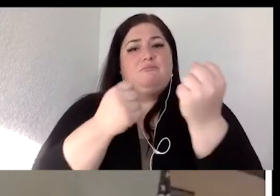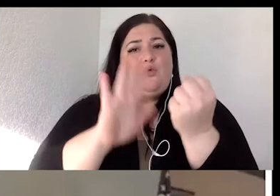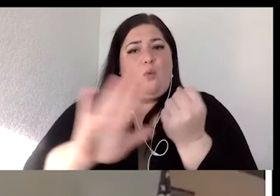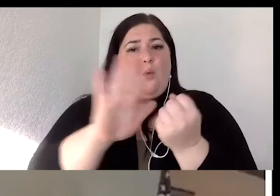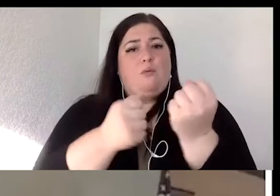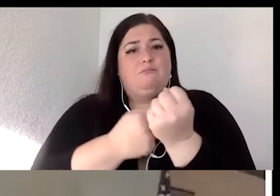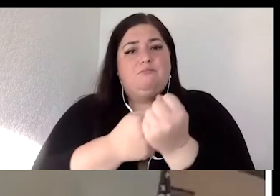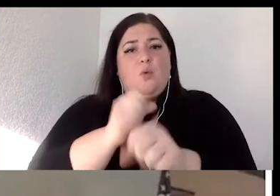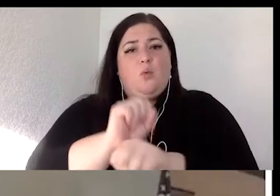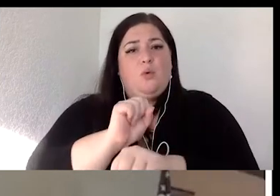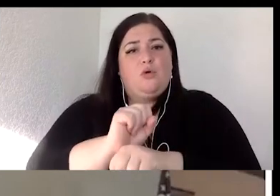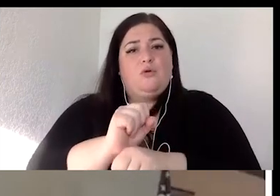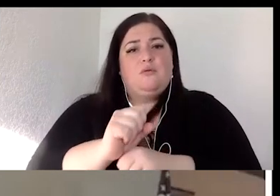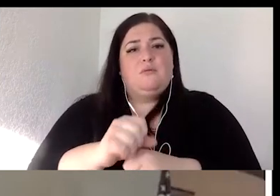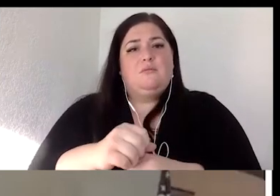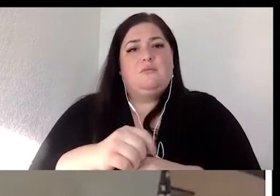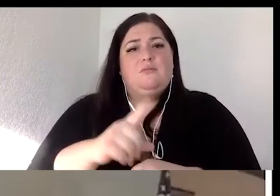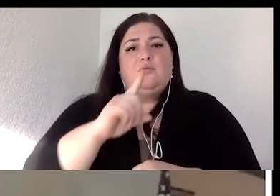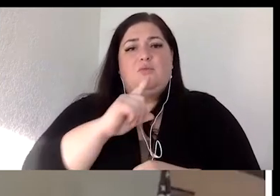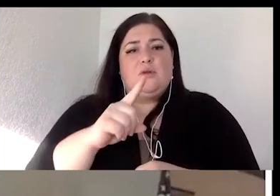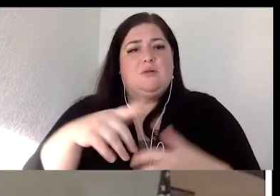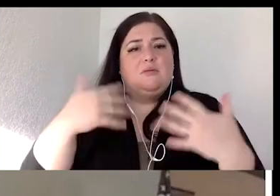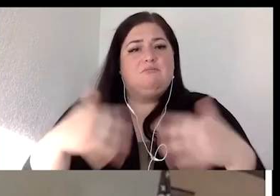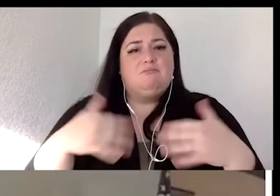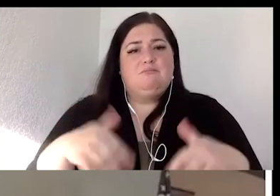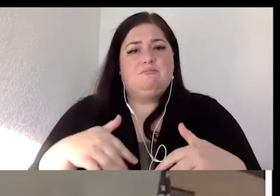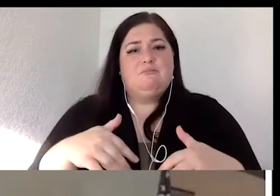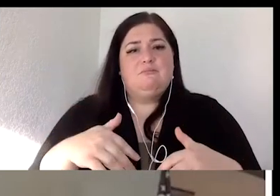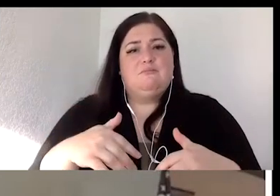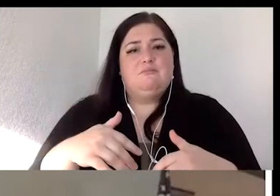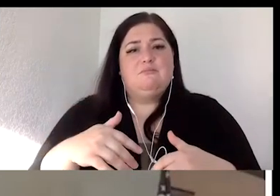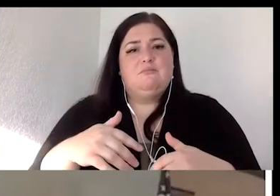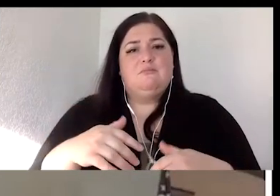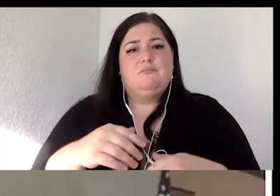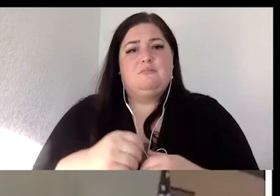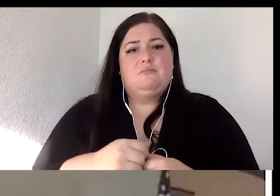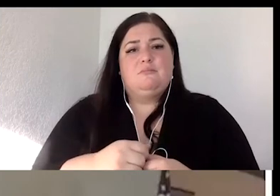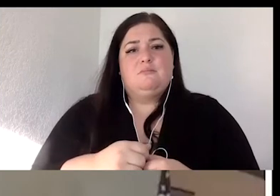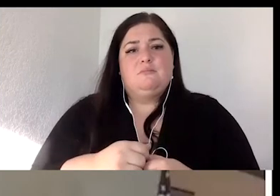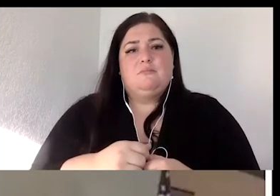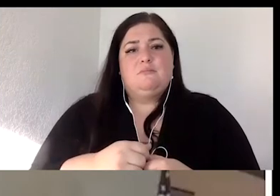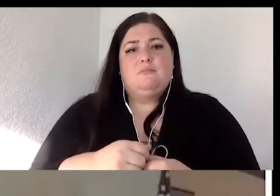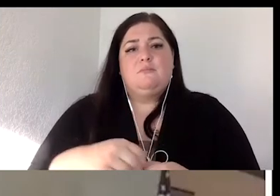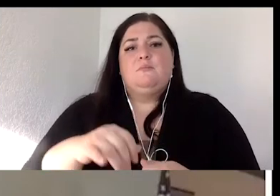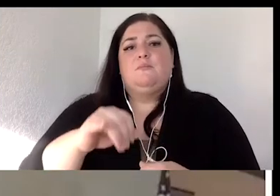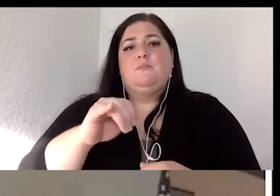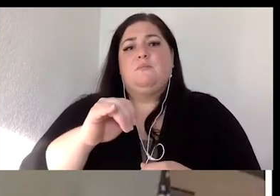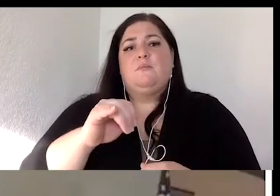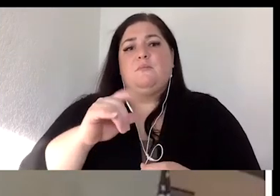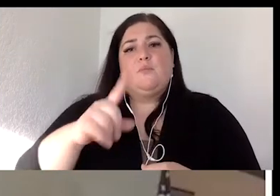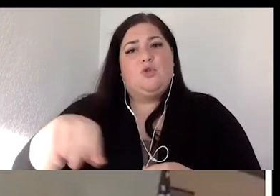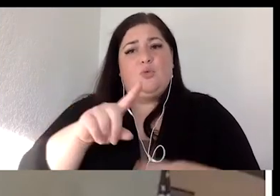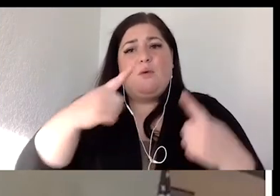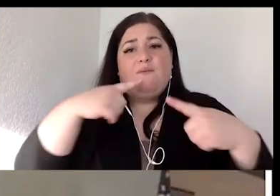and brought the dollars that allows the work to continue. But you were effective in your advocacy